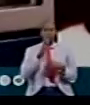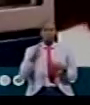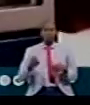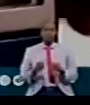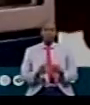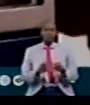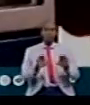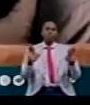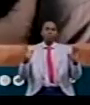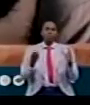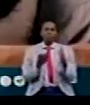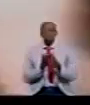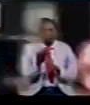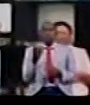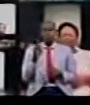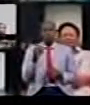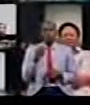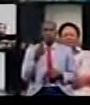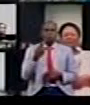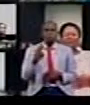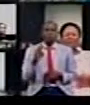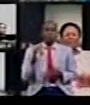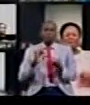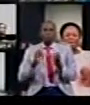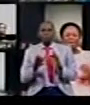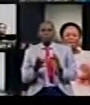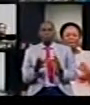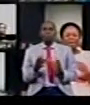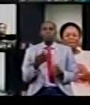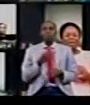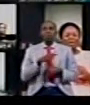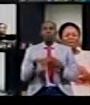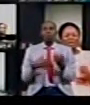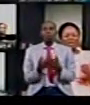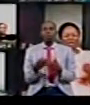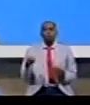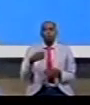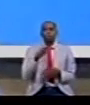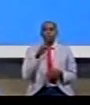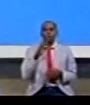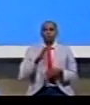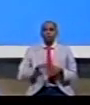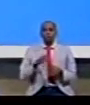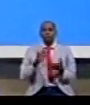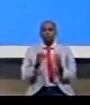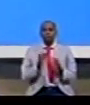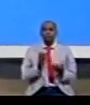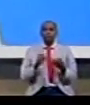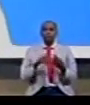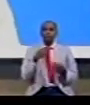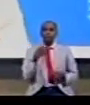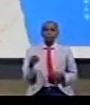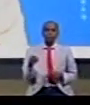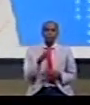ulcer, and all other terminal diseases, that if not